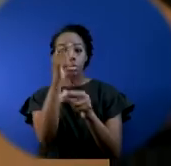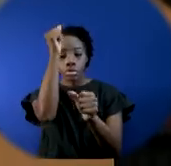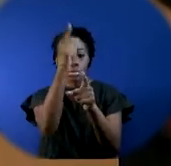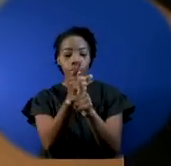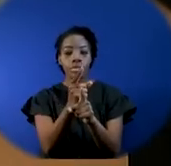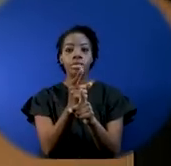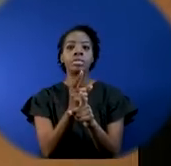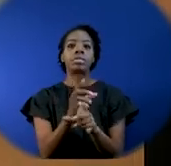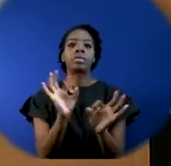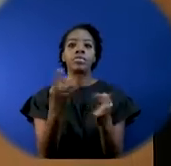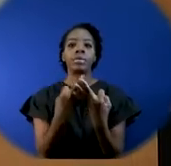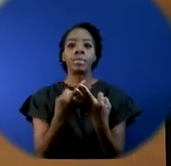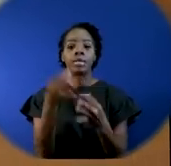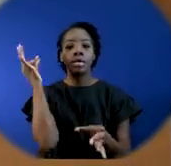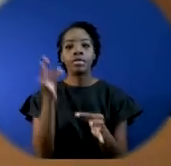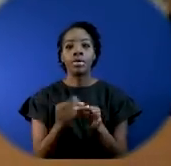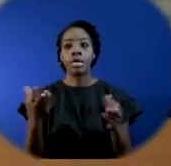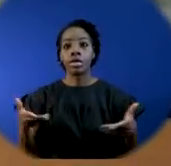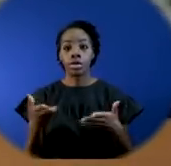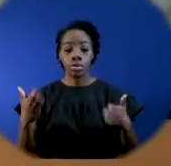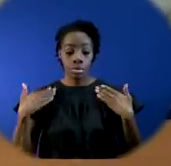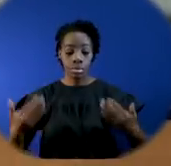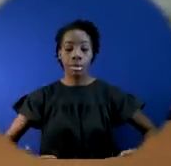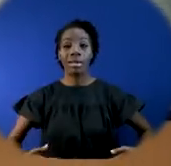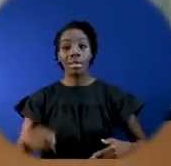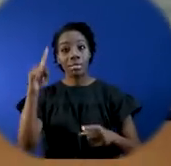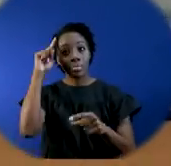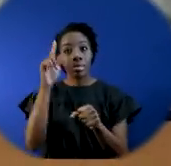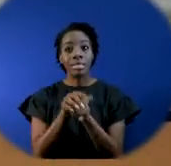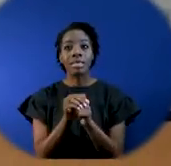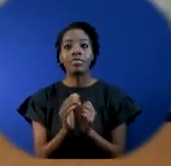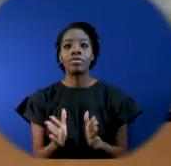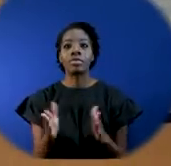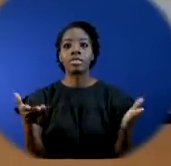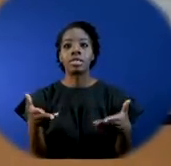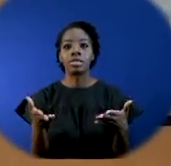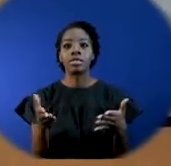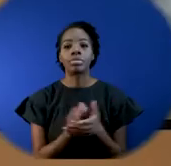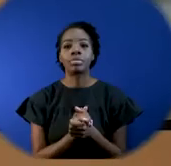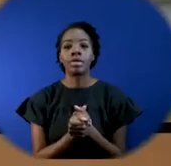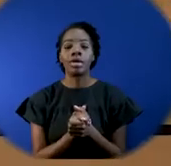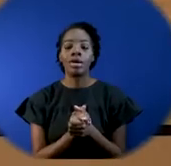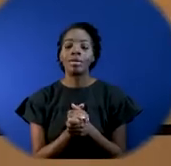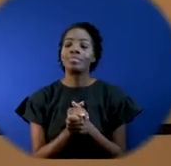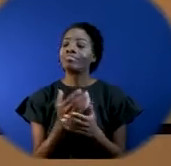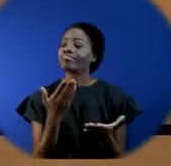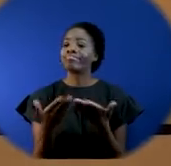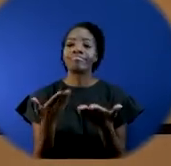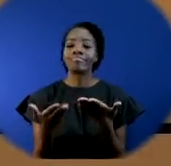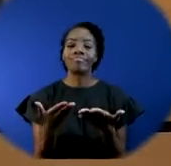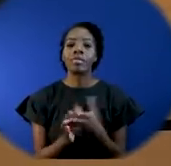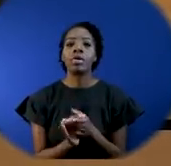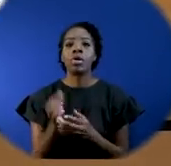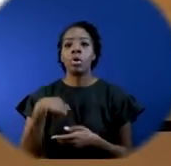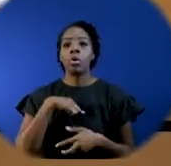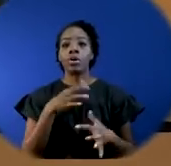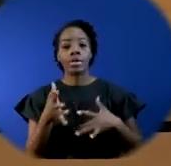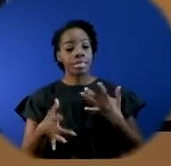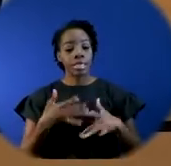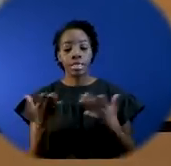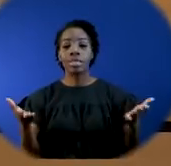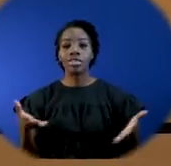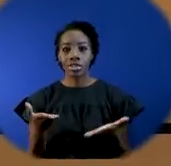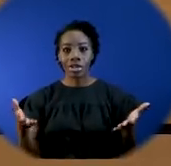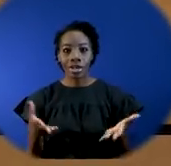at Wheeler Avenue Baptist Church. Whatever your reality is, we are genuinely excited that you are